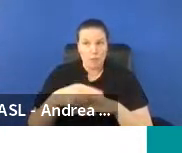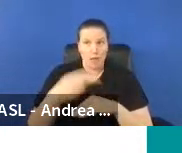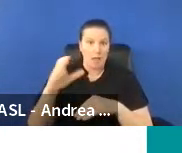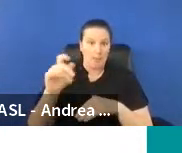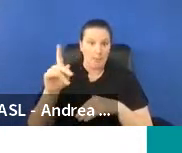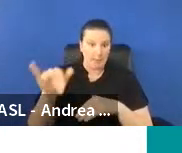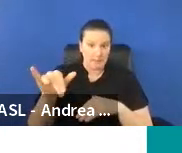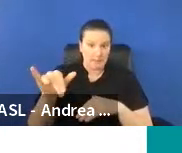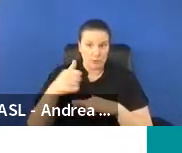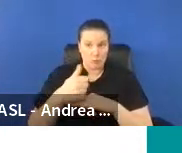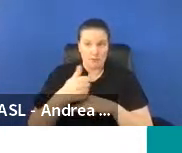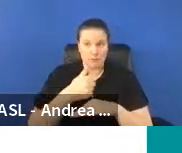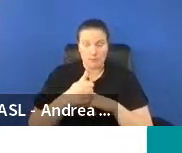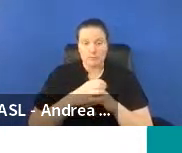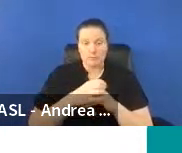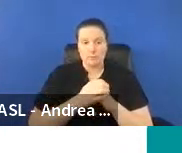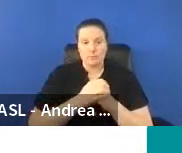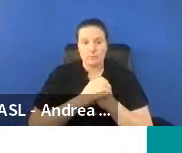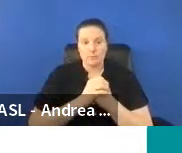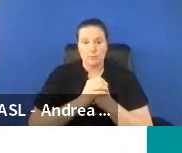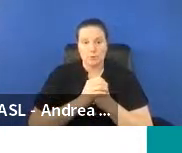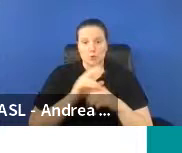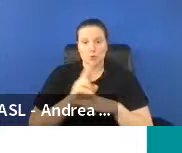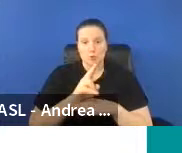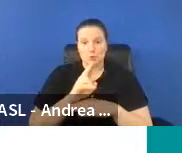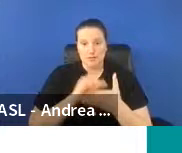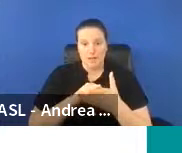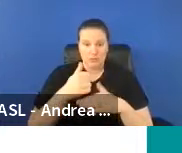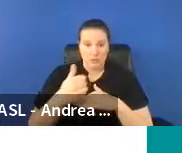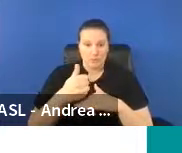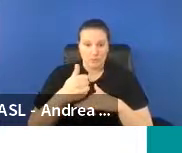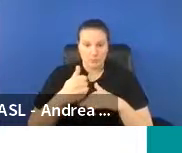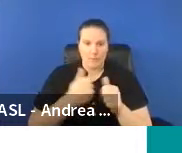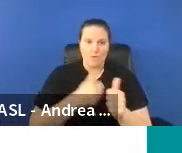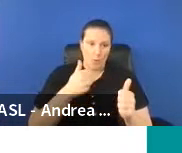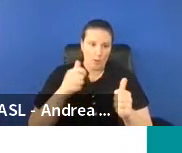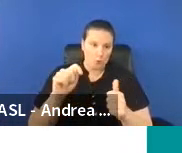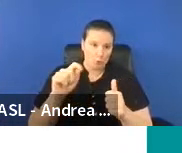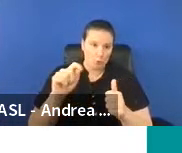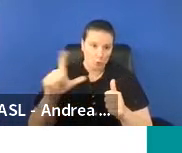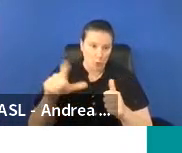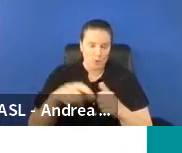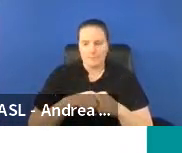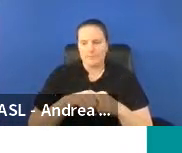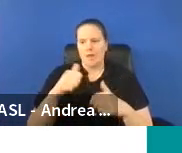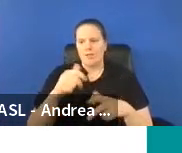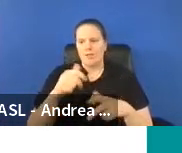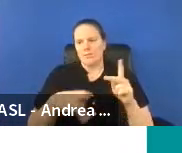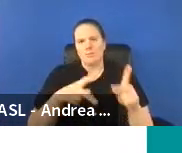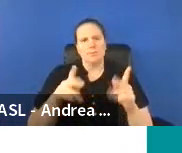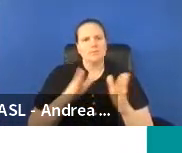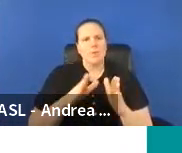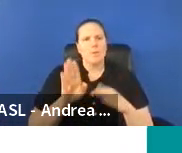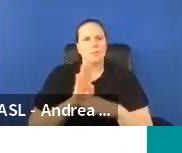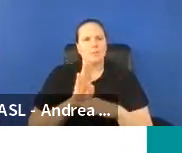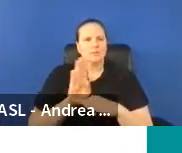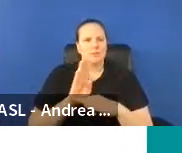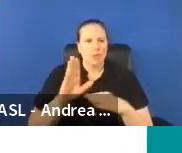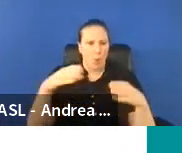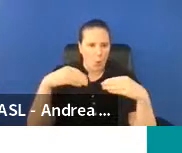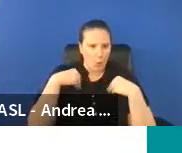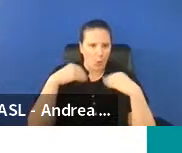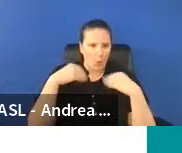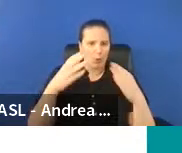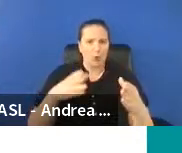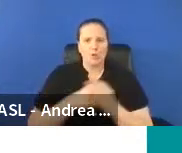transit, that doing and using transit would avoid a toll. Other folks who are small business owners within